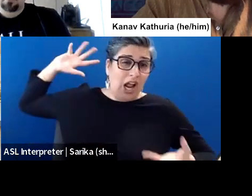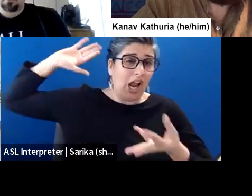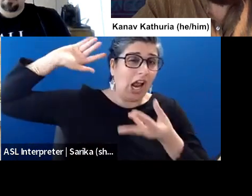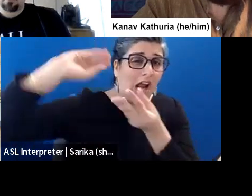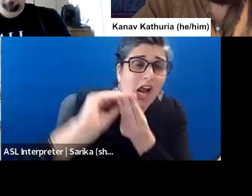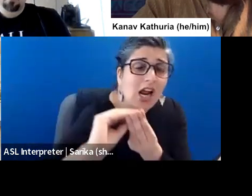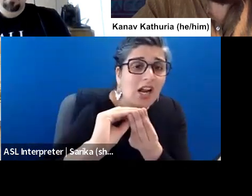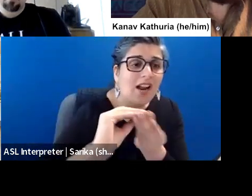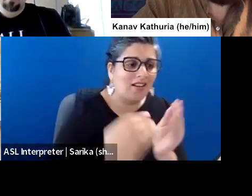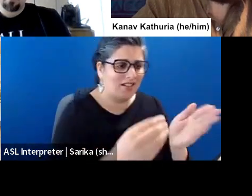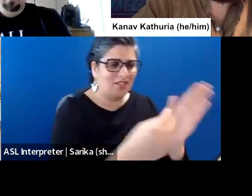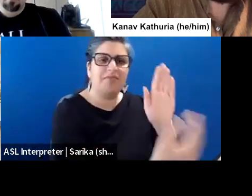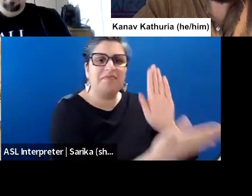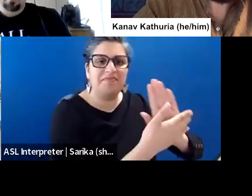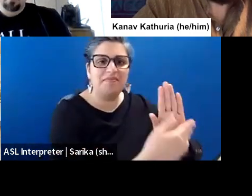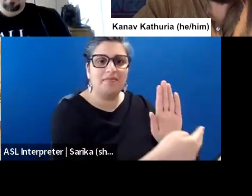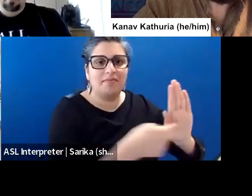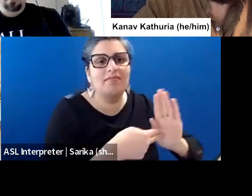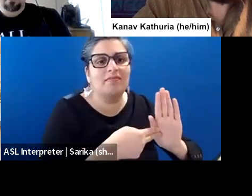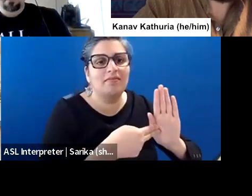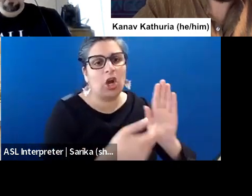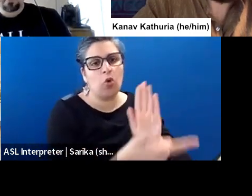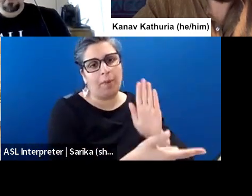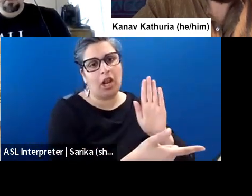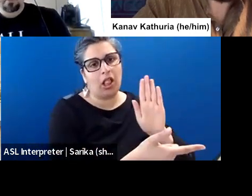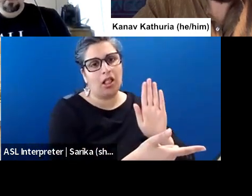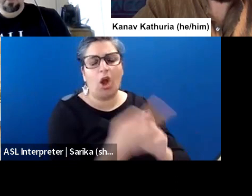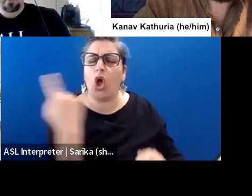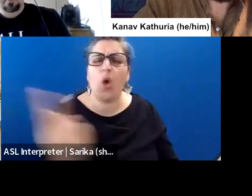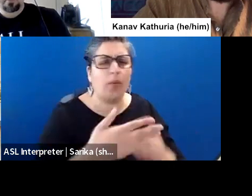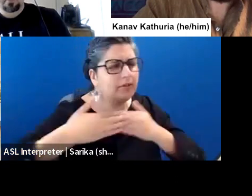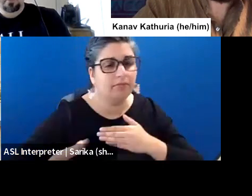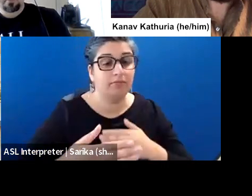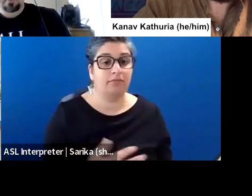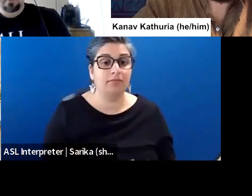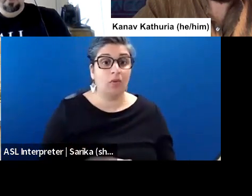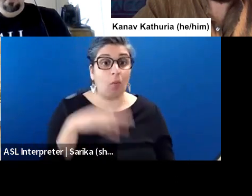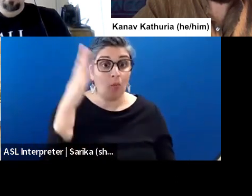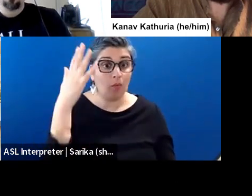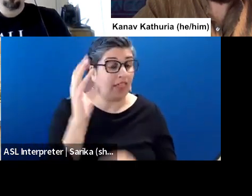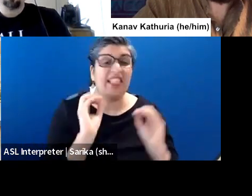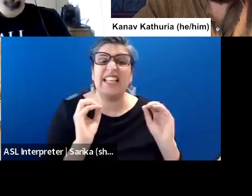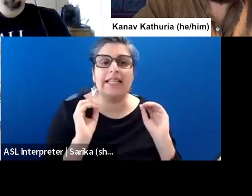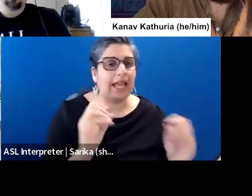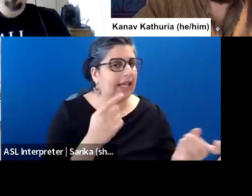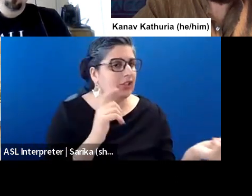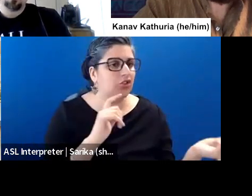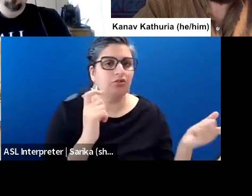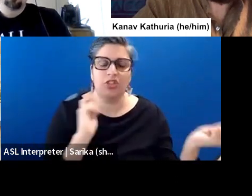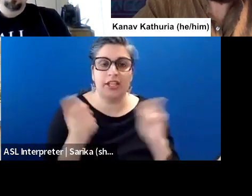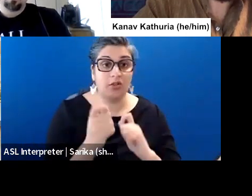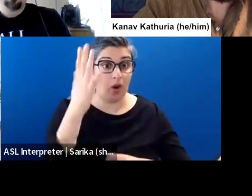you will always be a criminal, and there is nothing to change this because basically your trauma has led you to be this